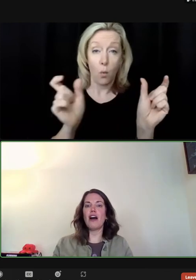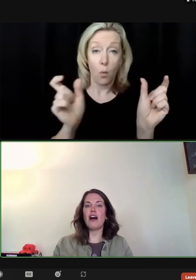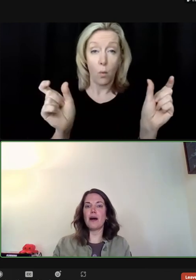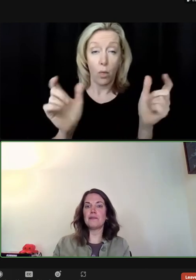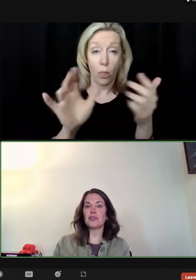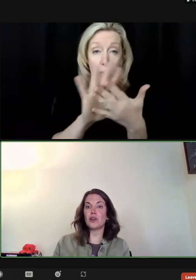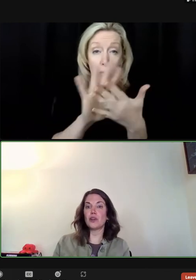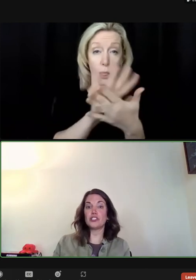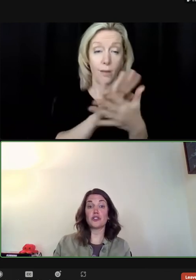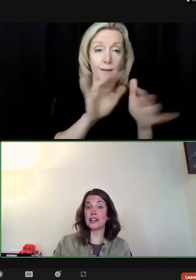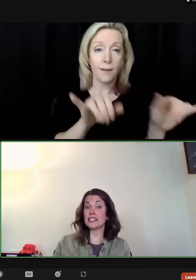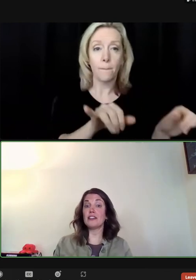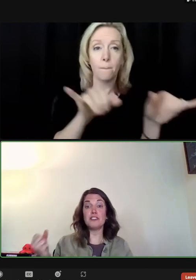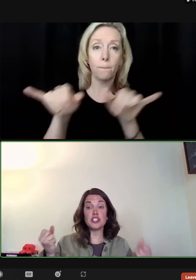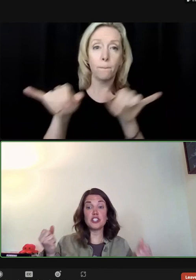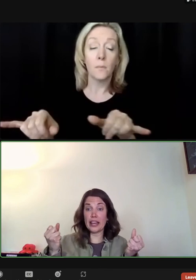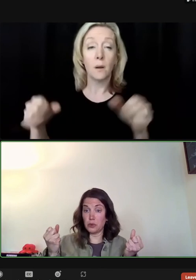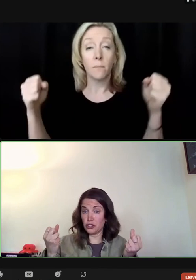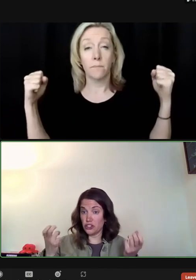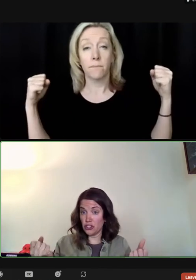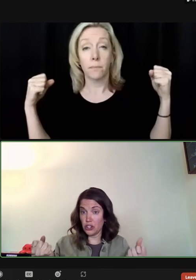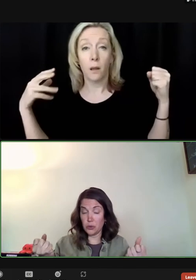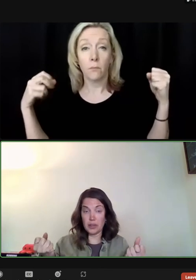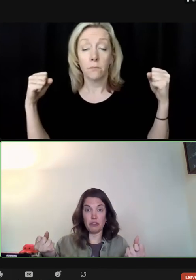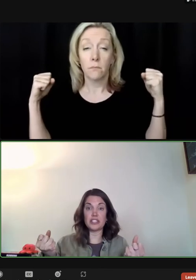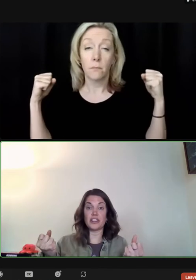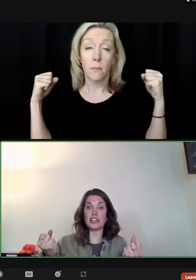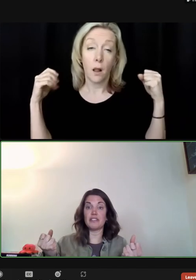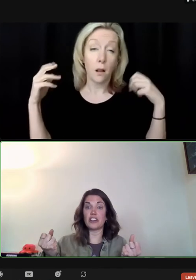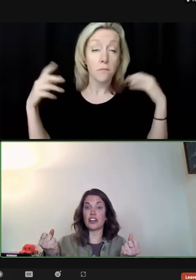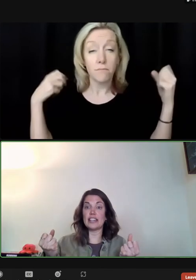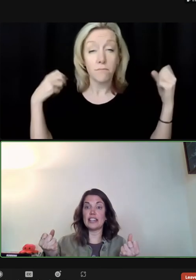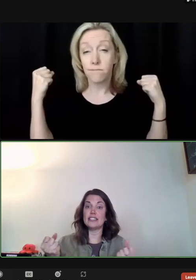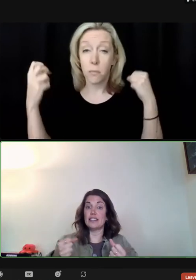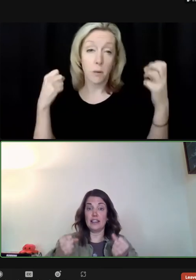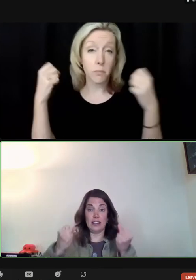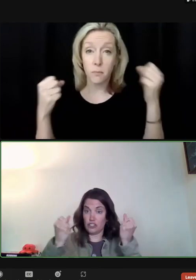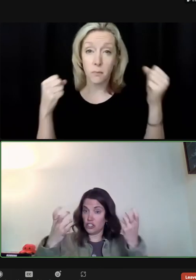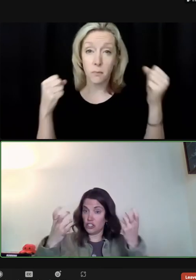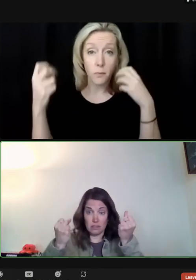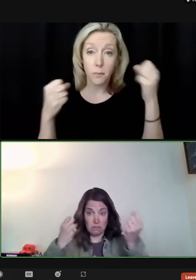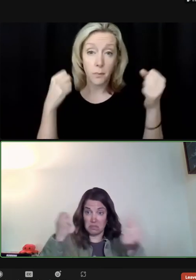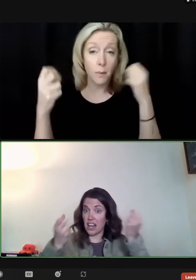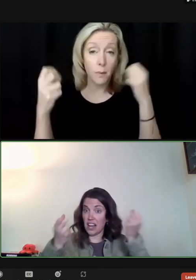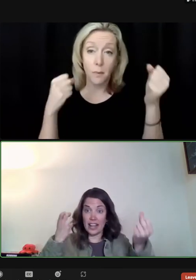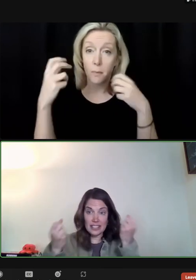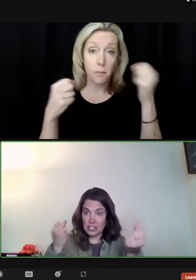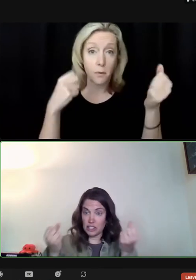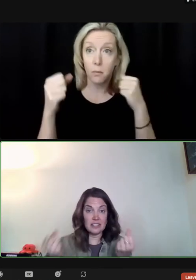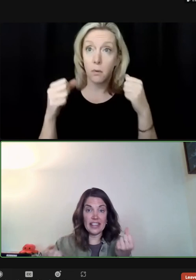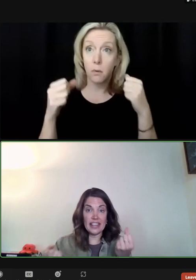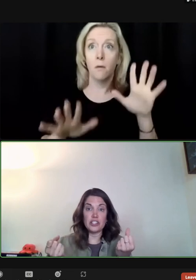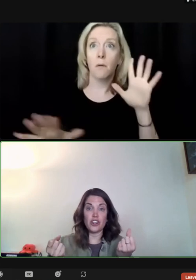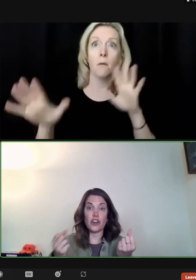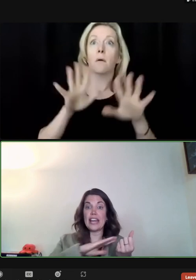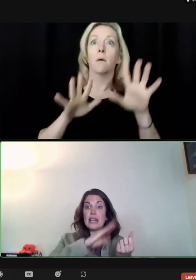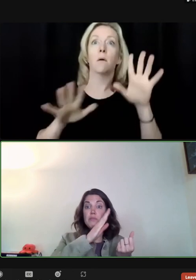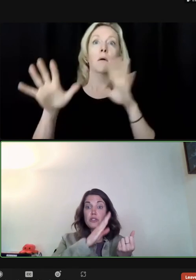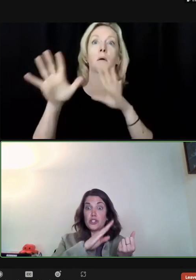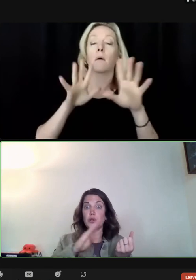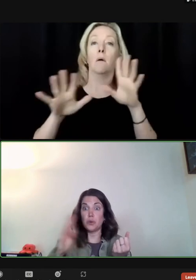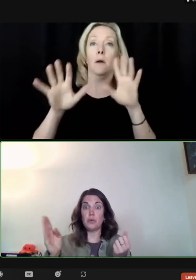sound. Strings of visual language too. If we start giving our kids just signs and strings of